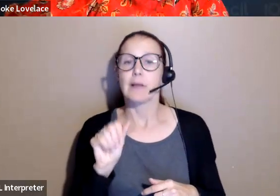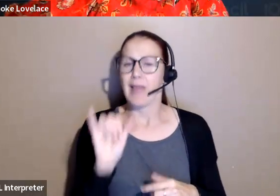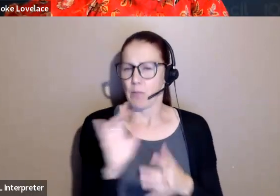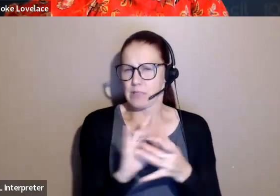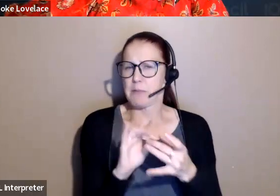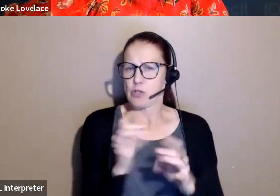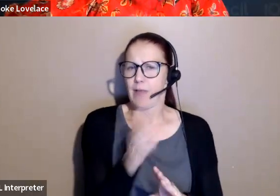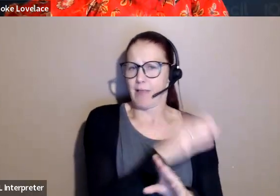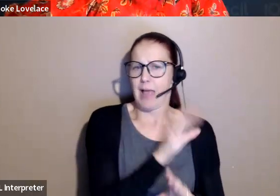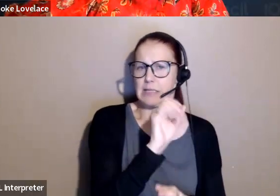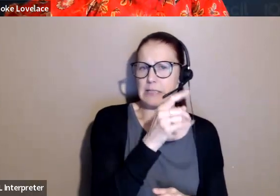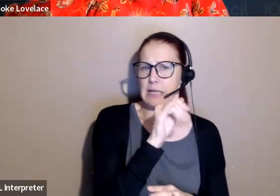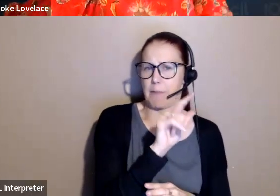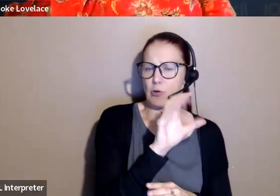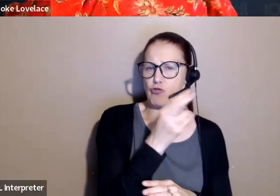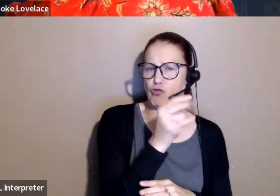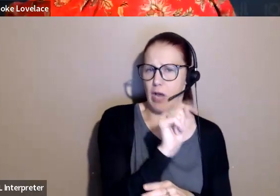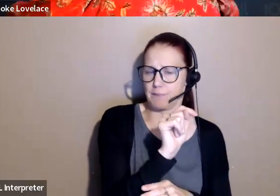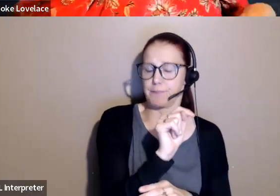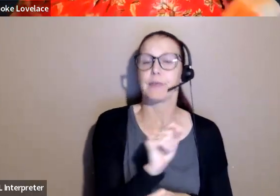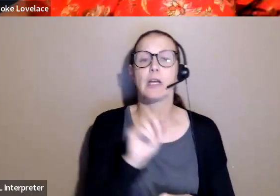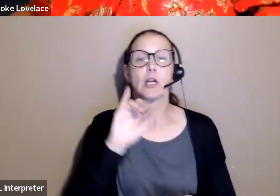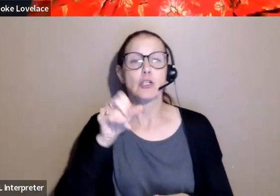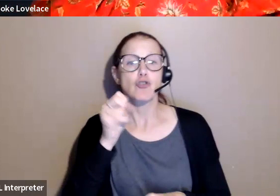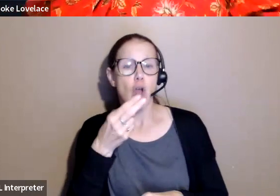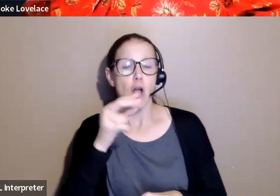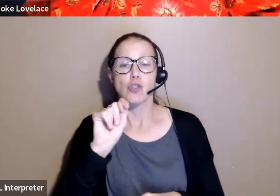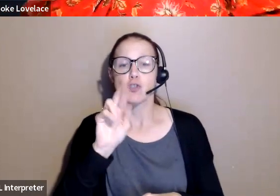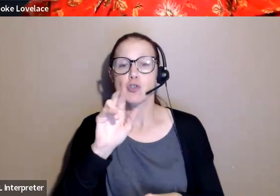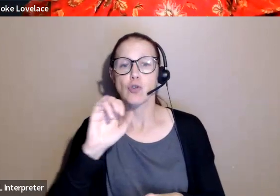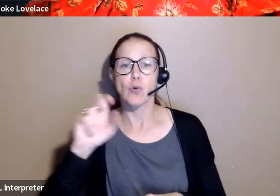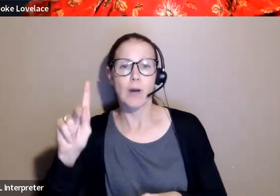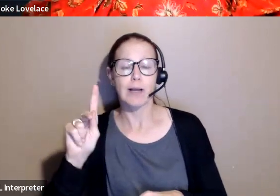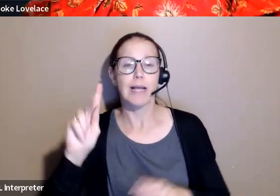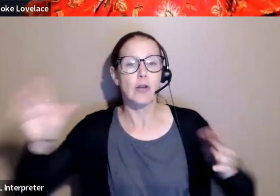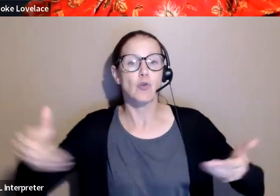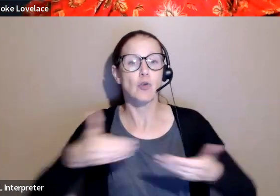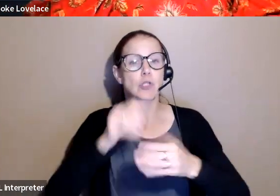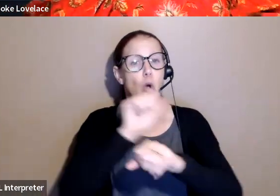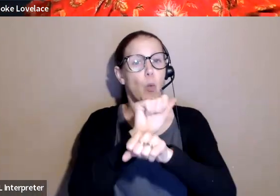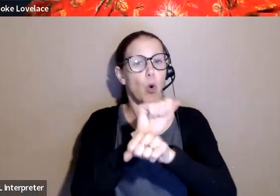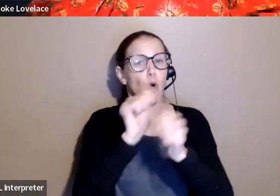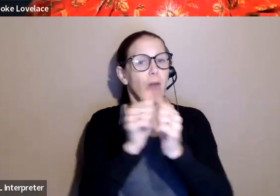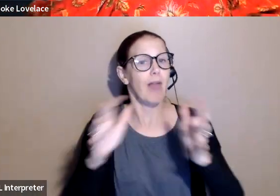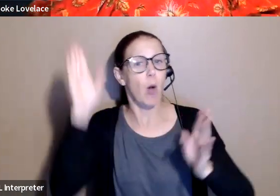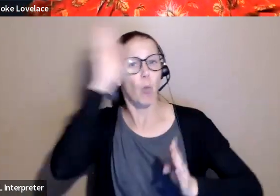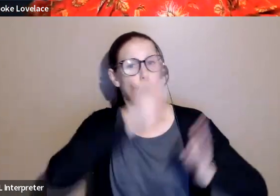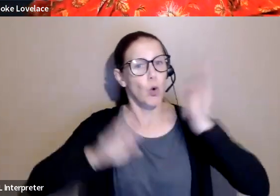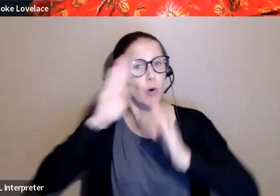on our last Capital Chat too, Josh Turek introduced the Work Without Worry